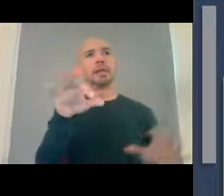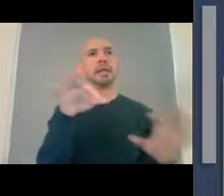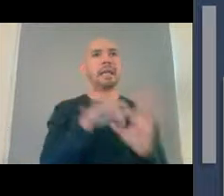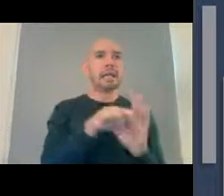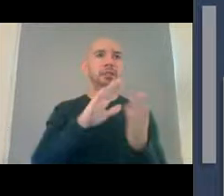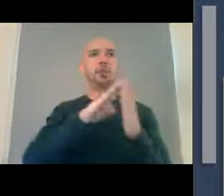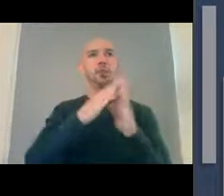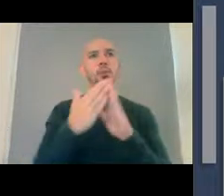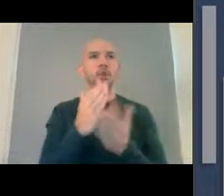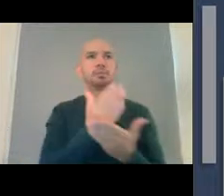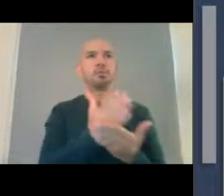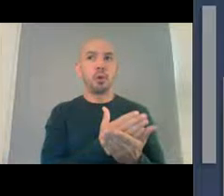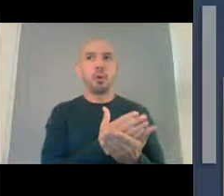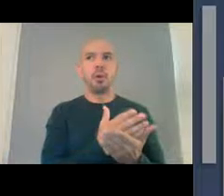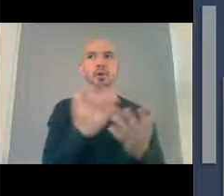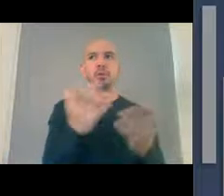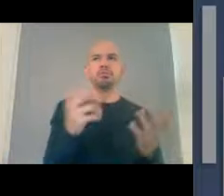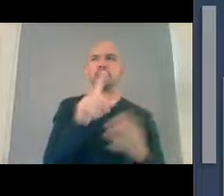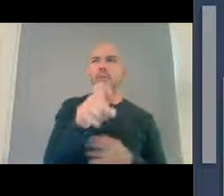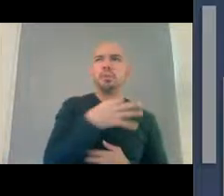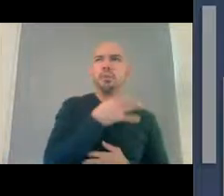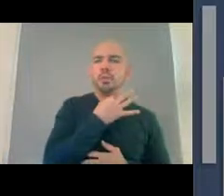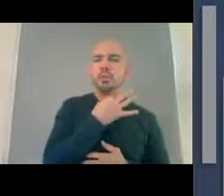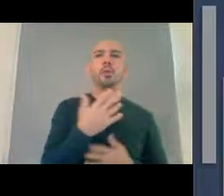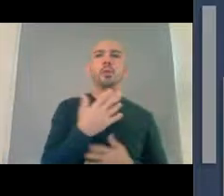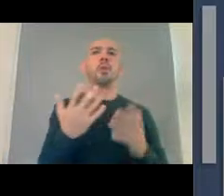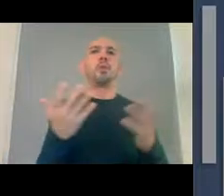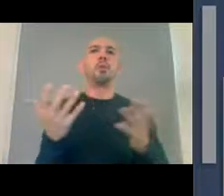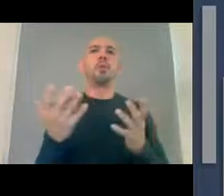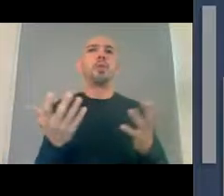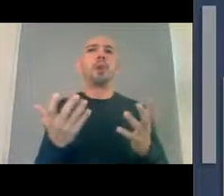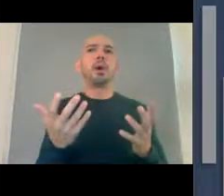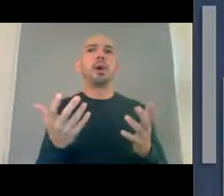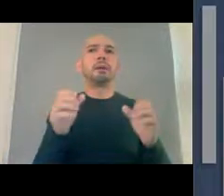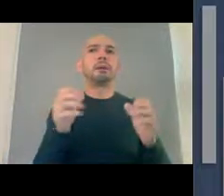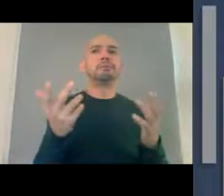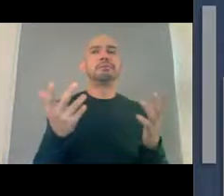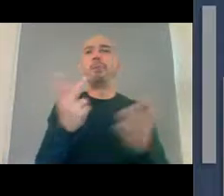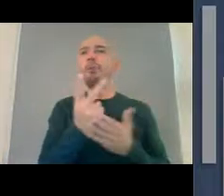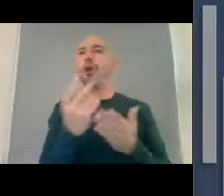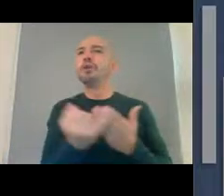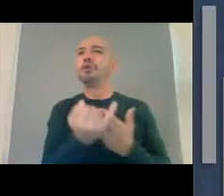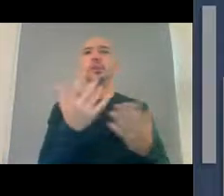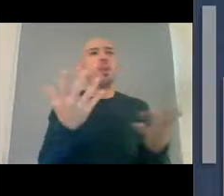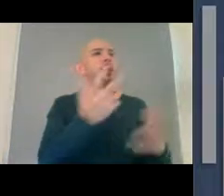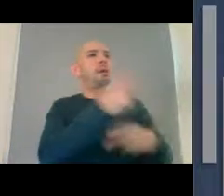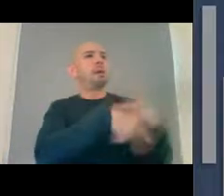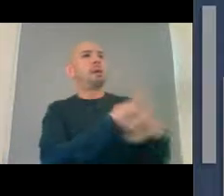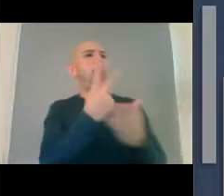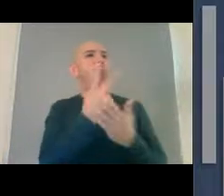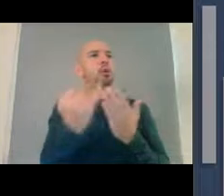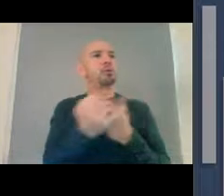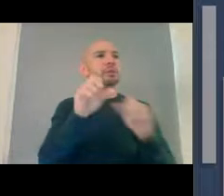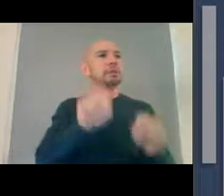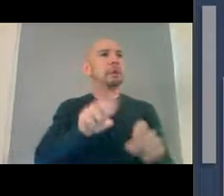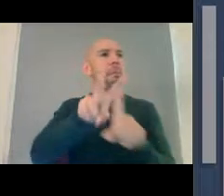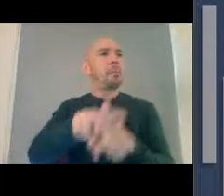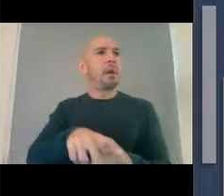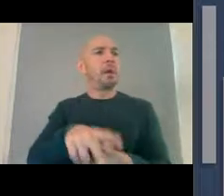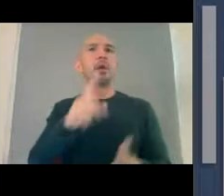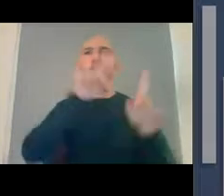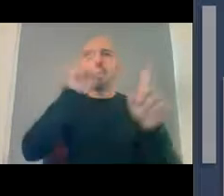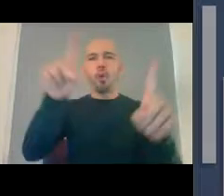yeah so so where can working uh projects apply so go to that website go